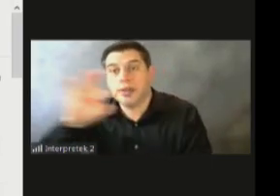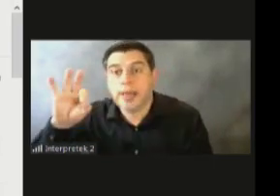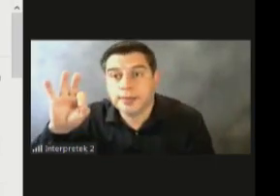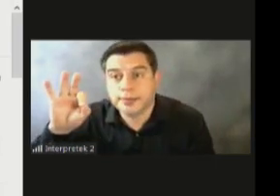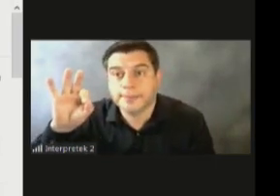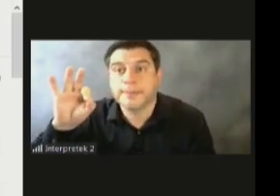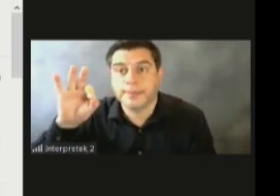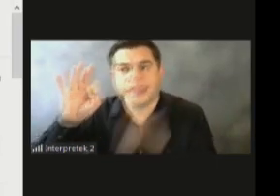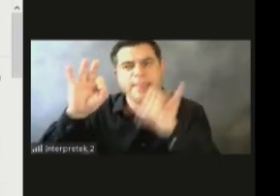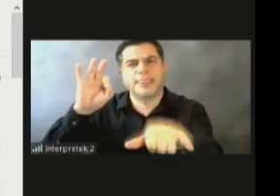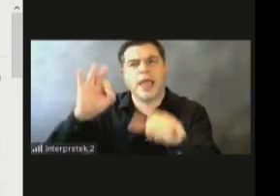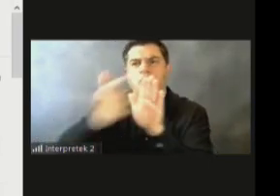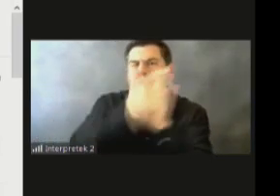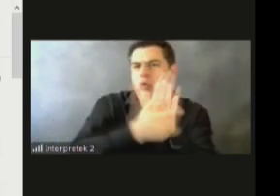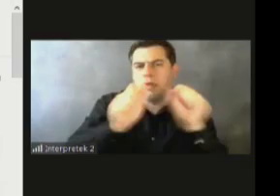parcels.